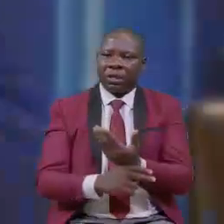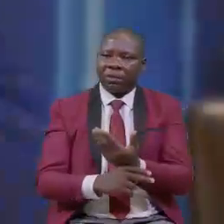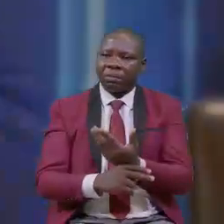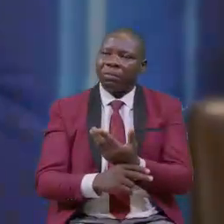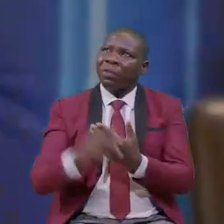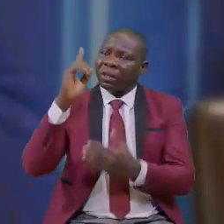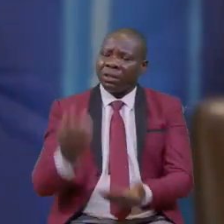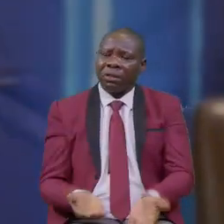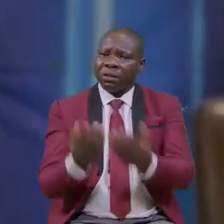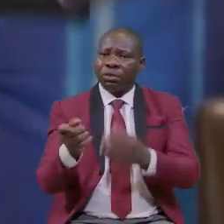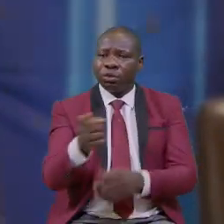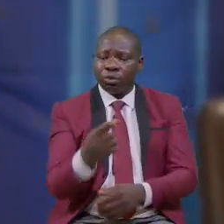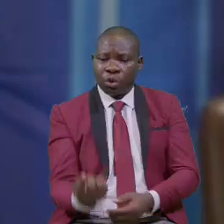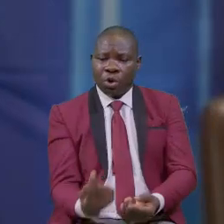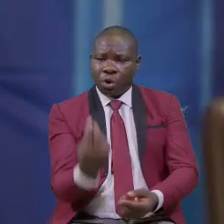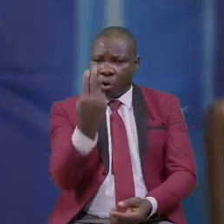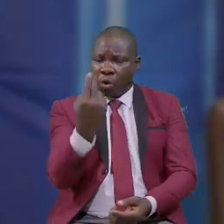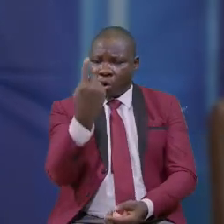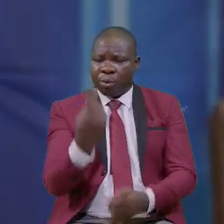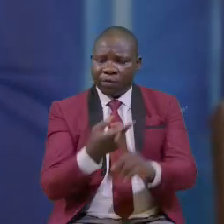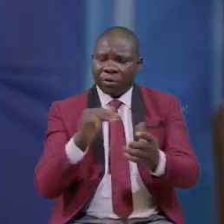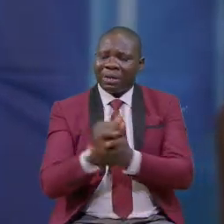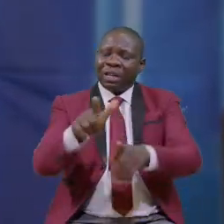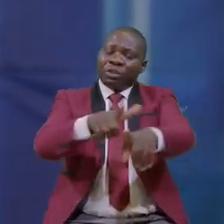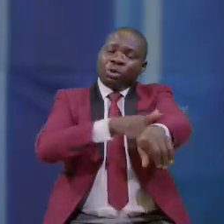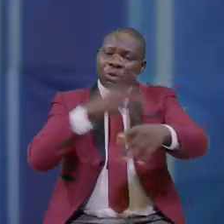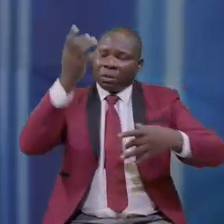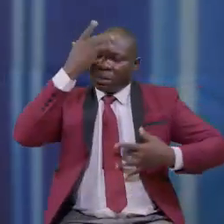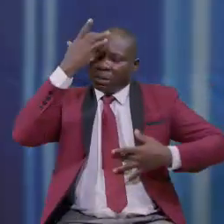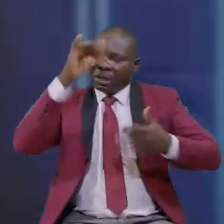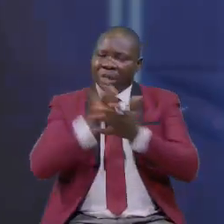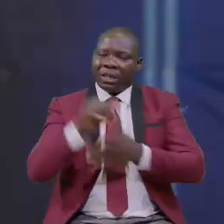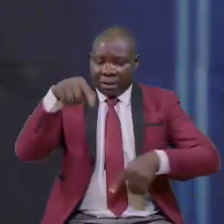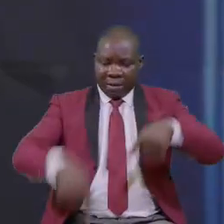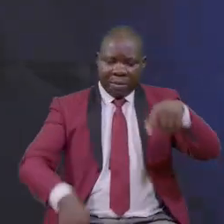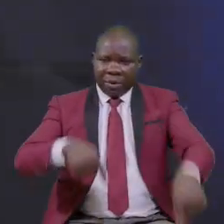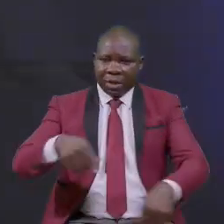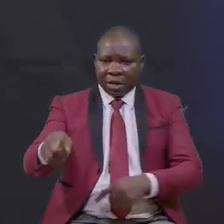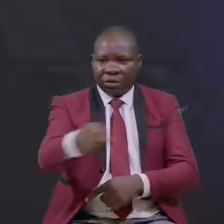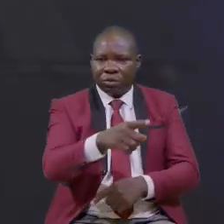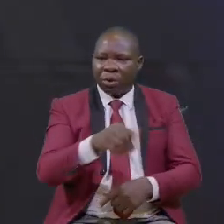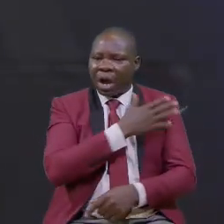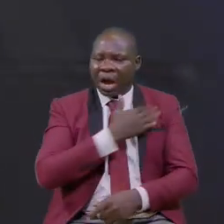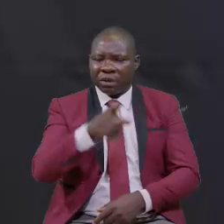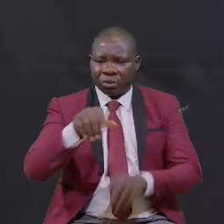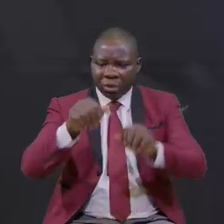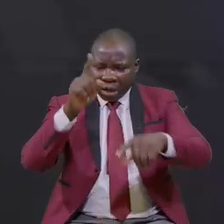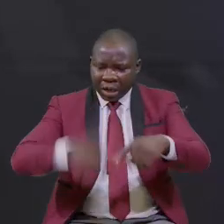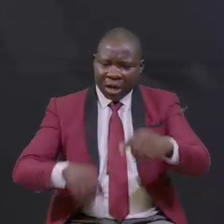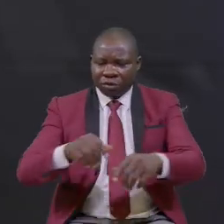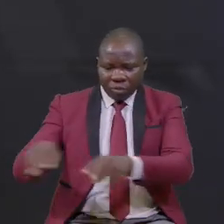age-long disease that paralyzed you and you could not act in the right direction. Now, he